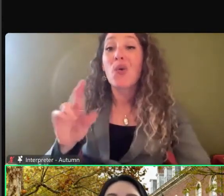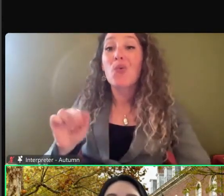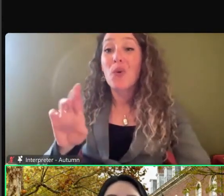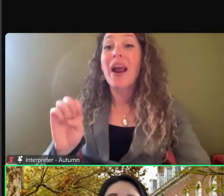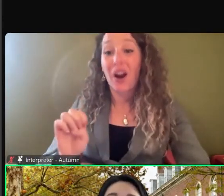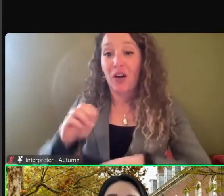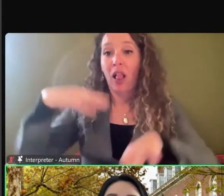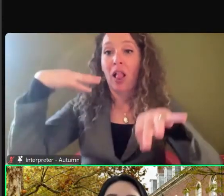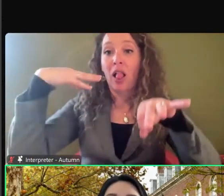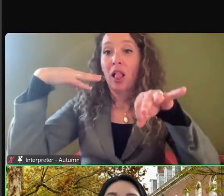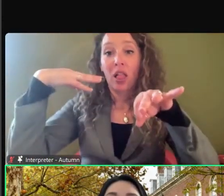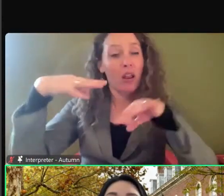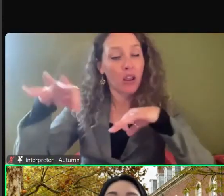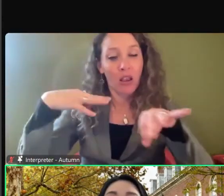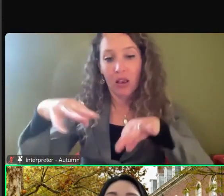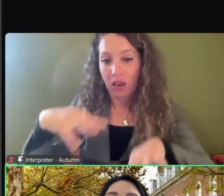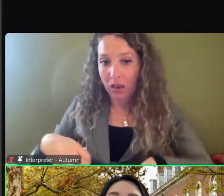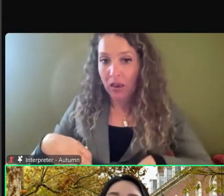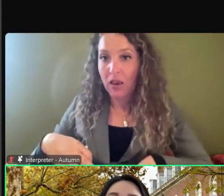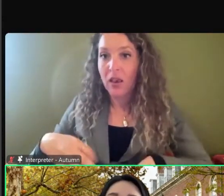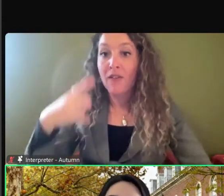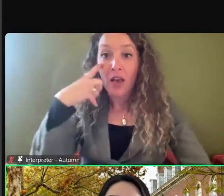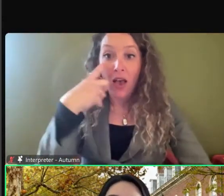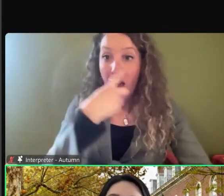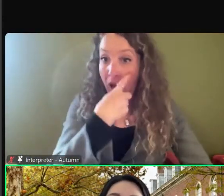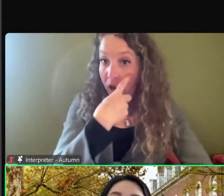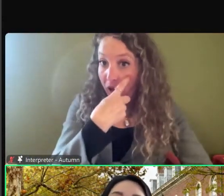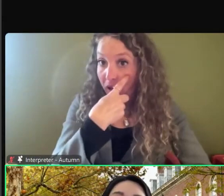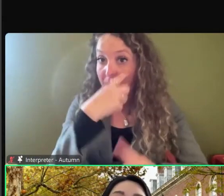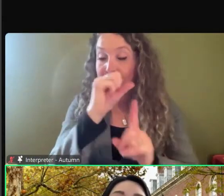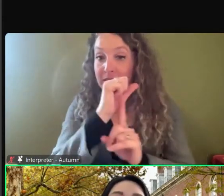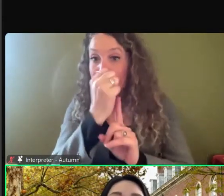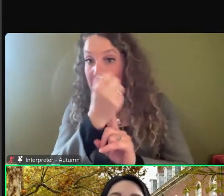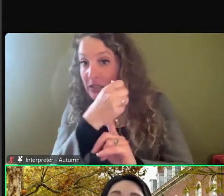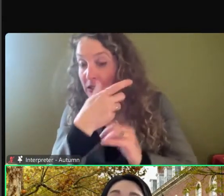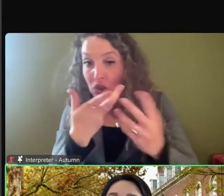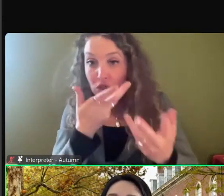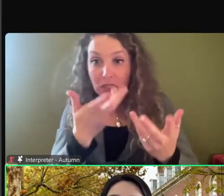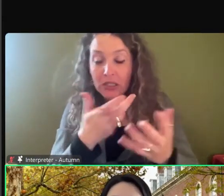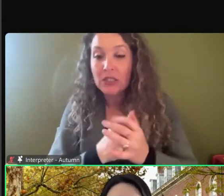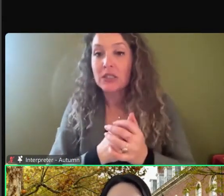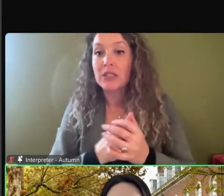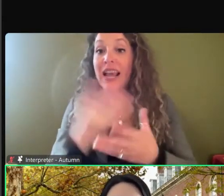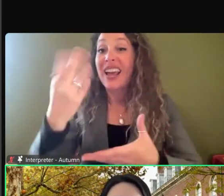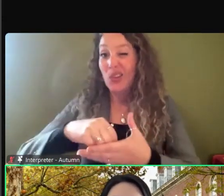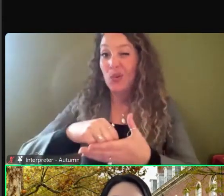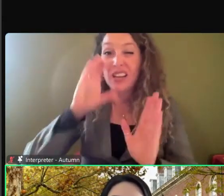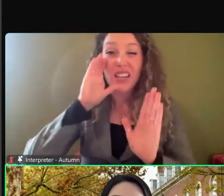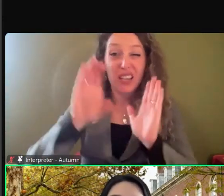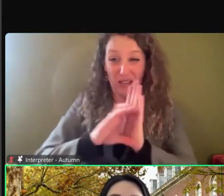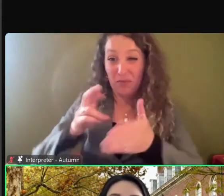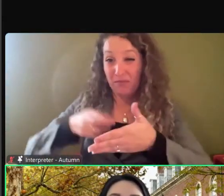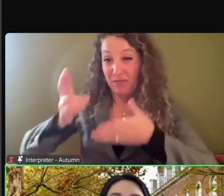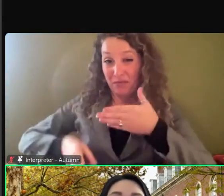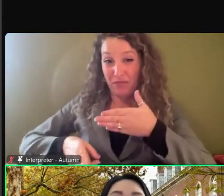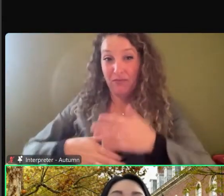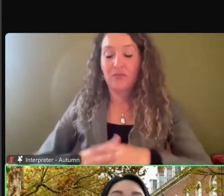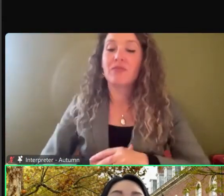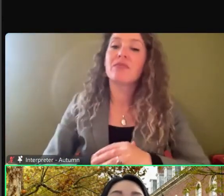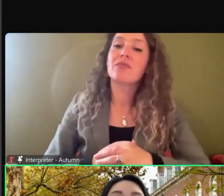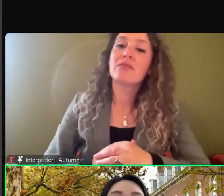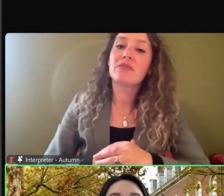detailed descriptions of the eye's conditions, including imaging results.